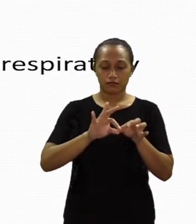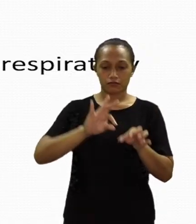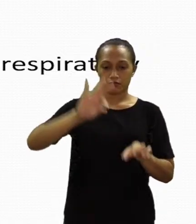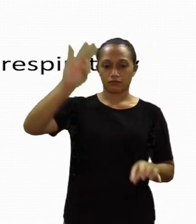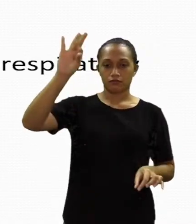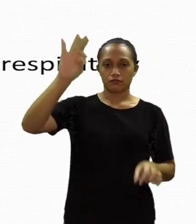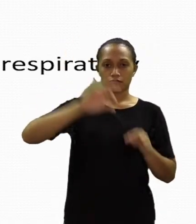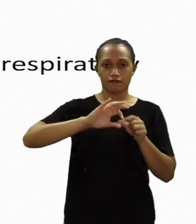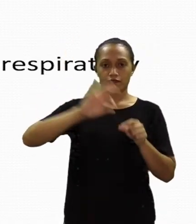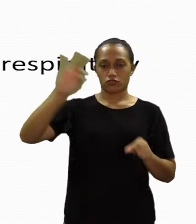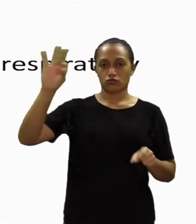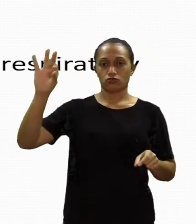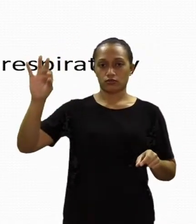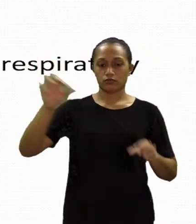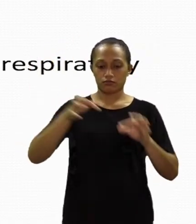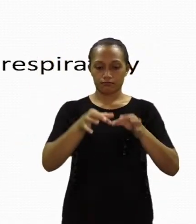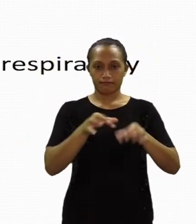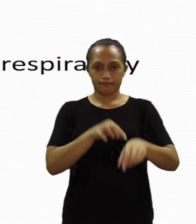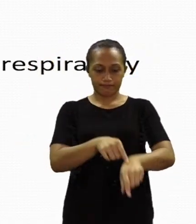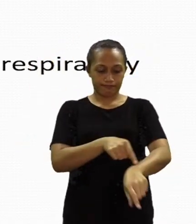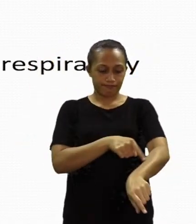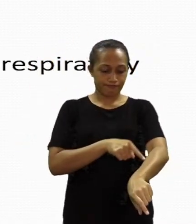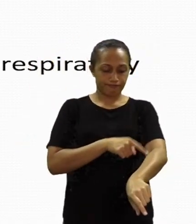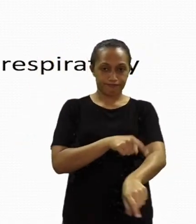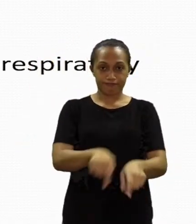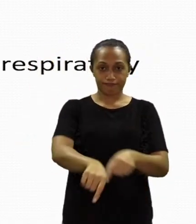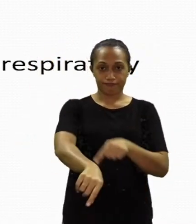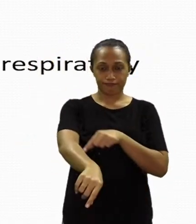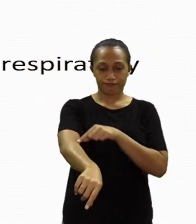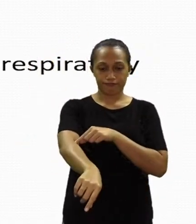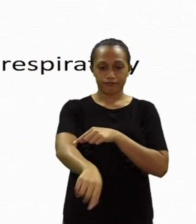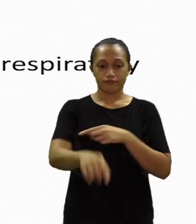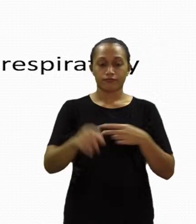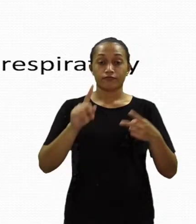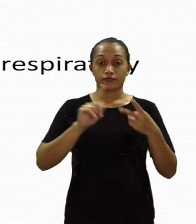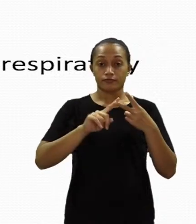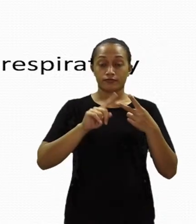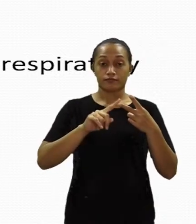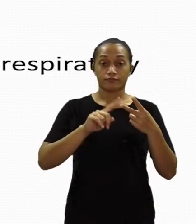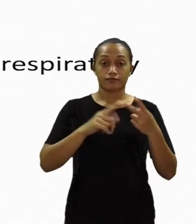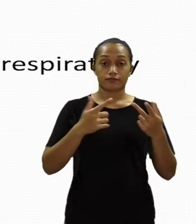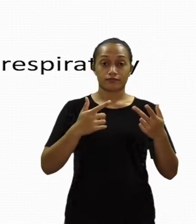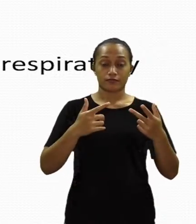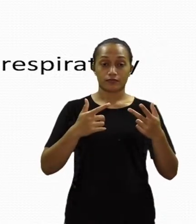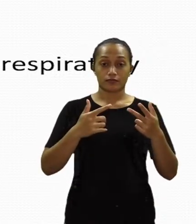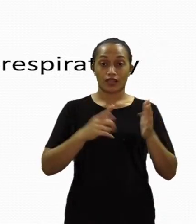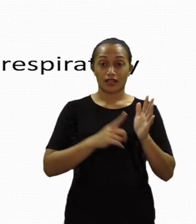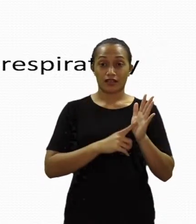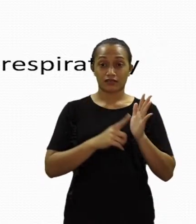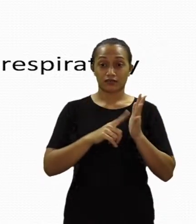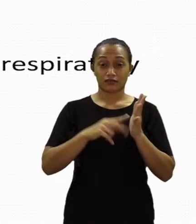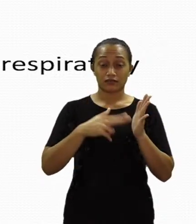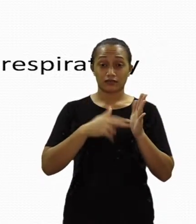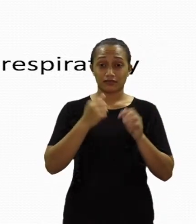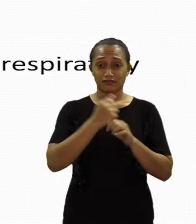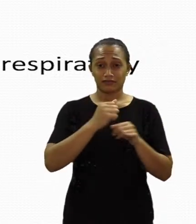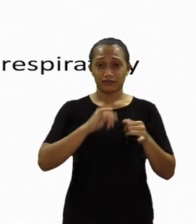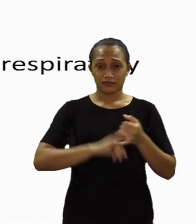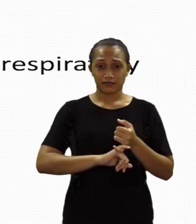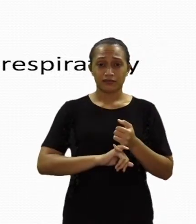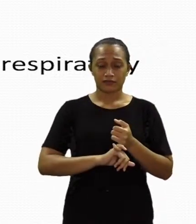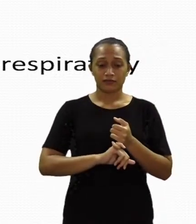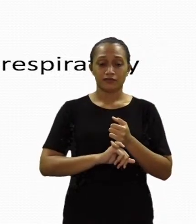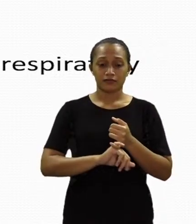the heart and blood vessel. The second is the respiratory system, or the lungs. So the cardiovascular system